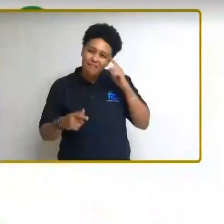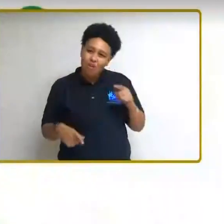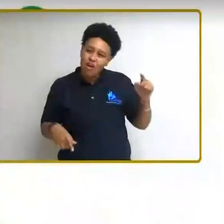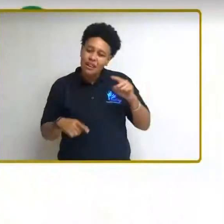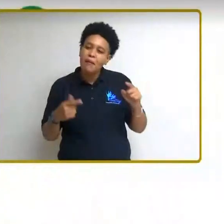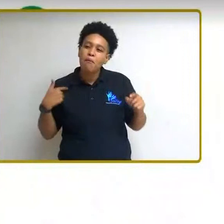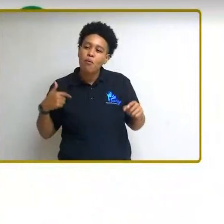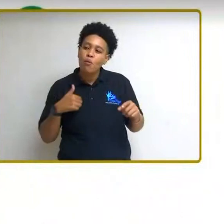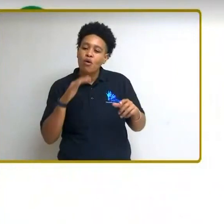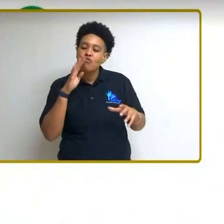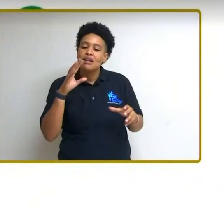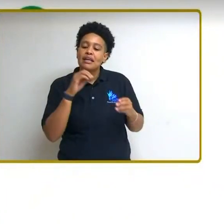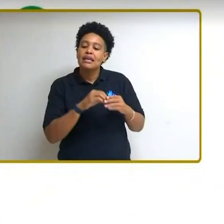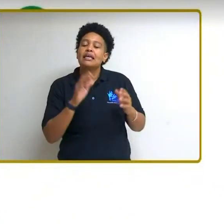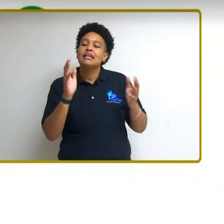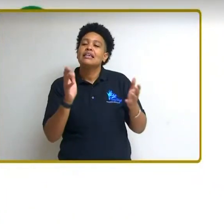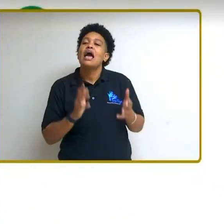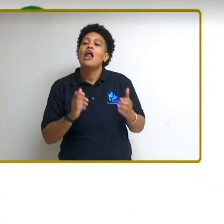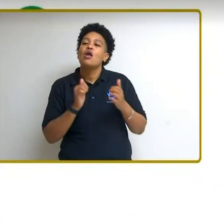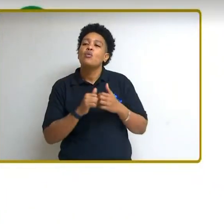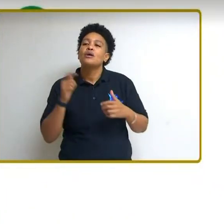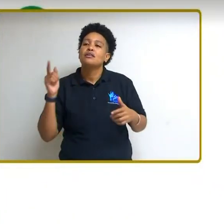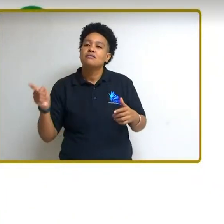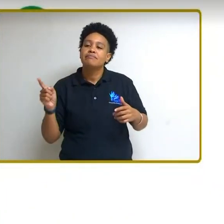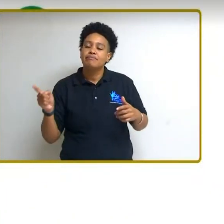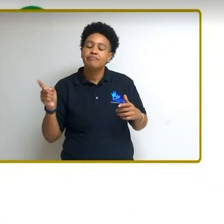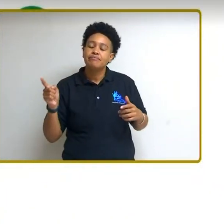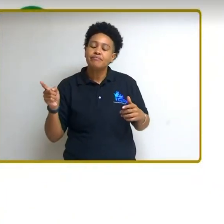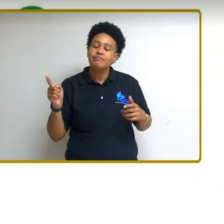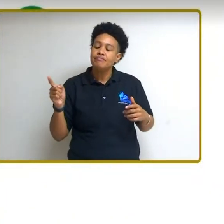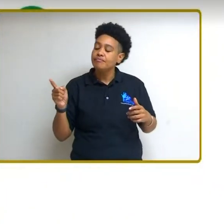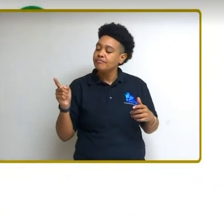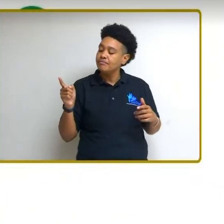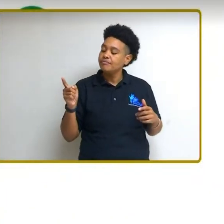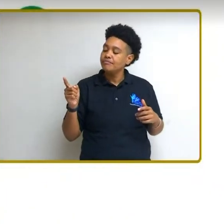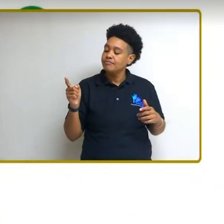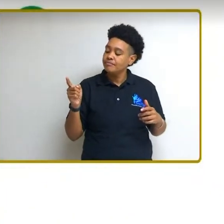We have been in dialogue with the